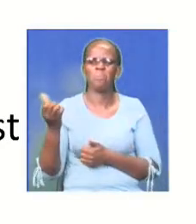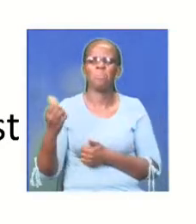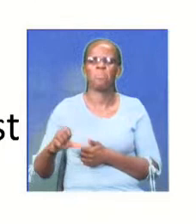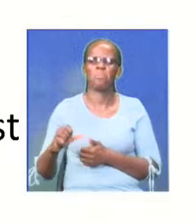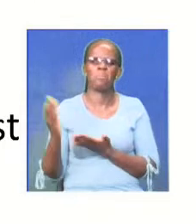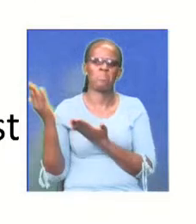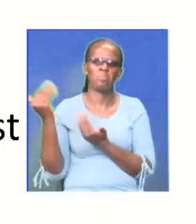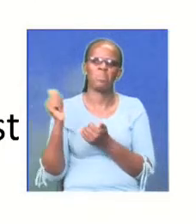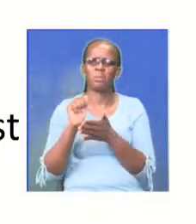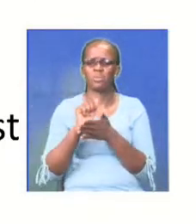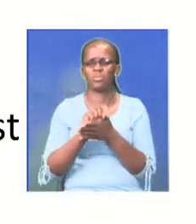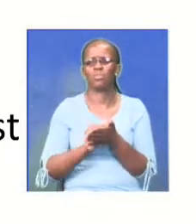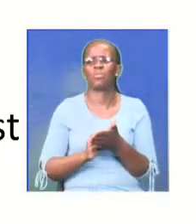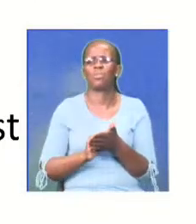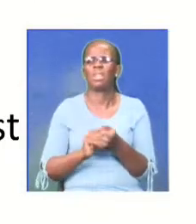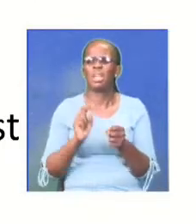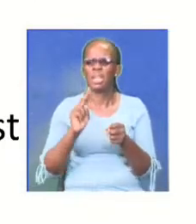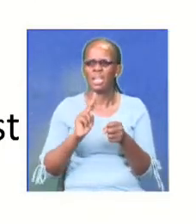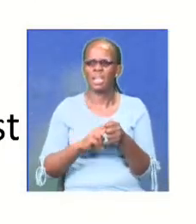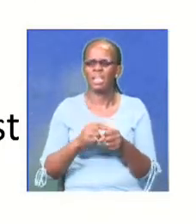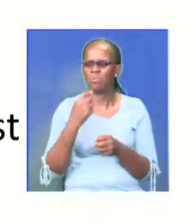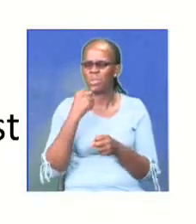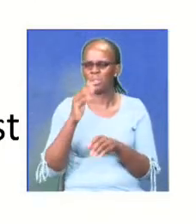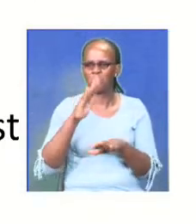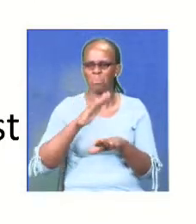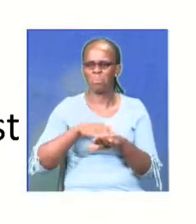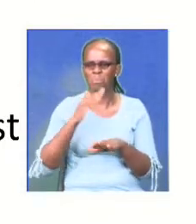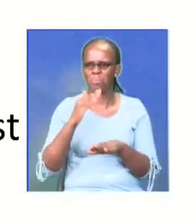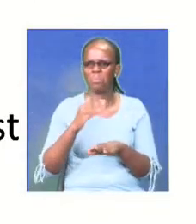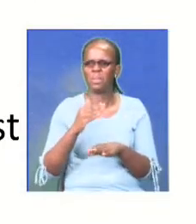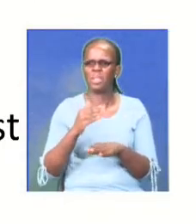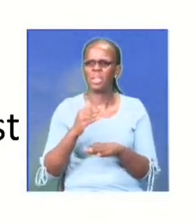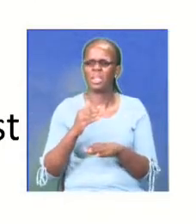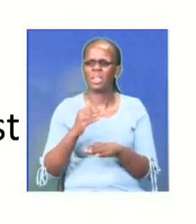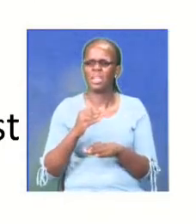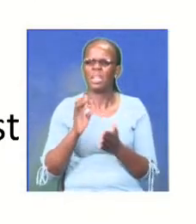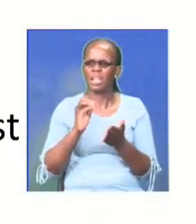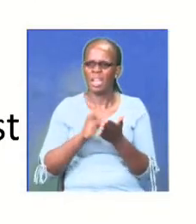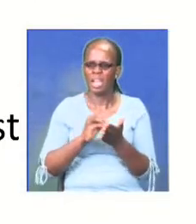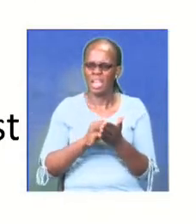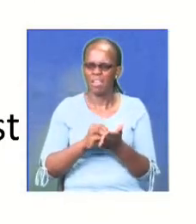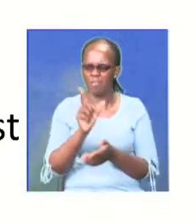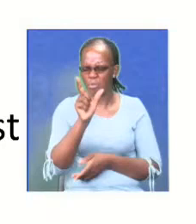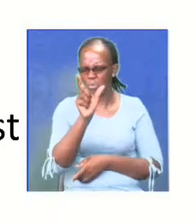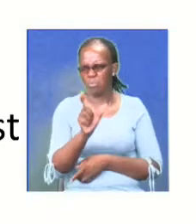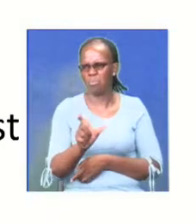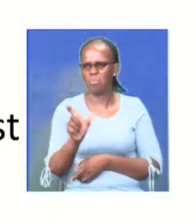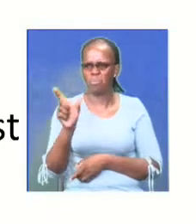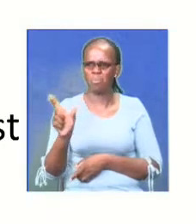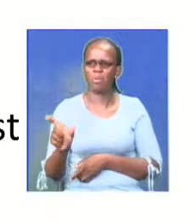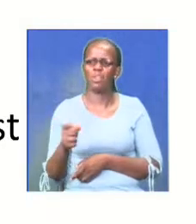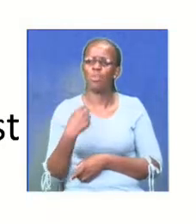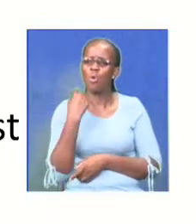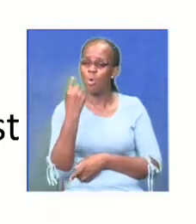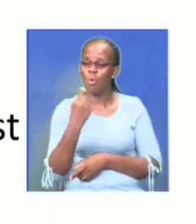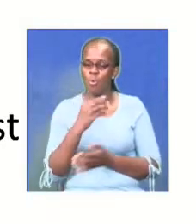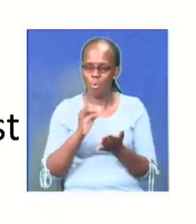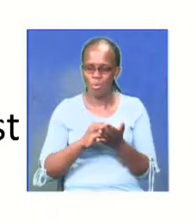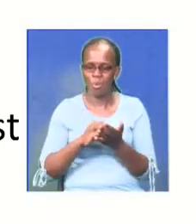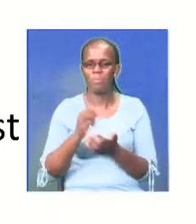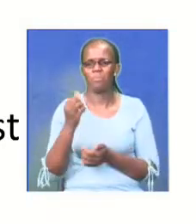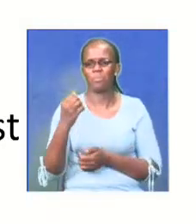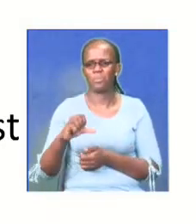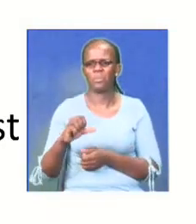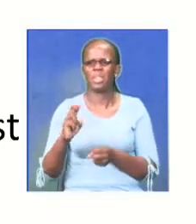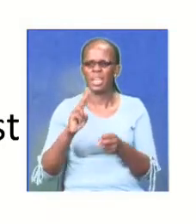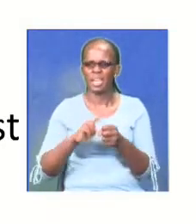state the punishment given to the individuals who sinned. Also, you have to